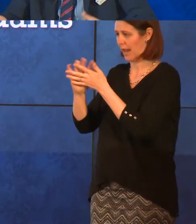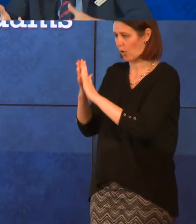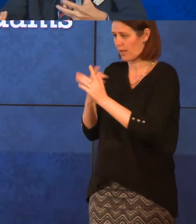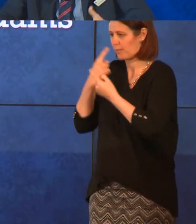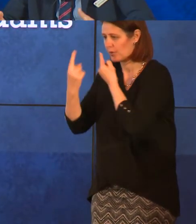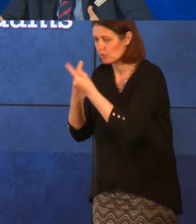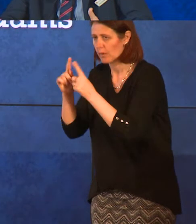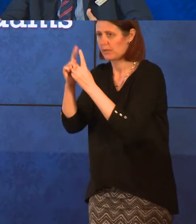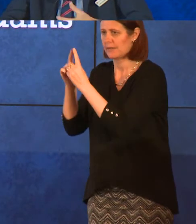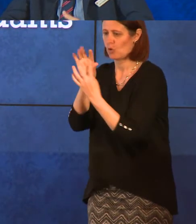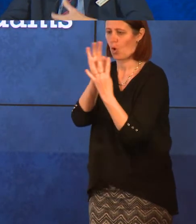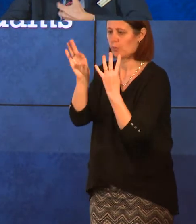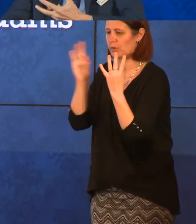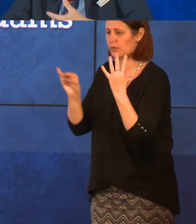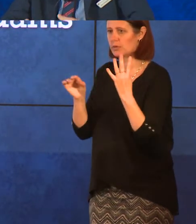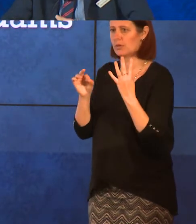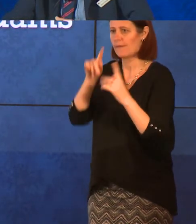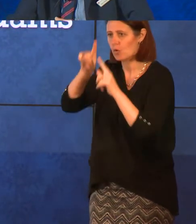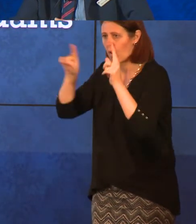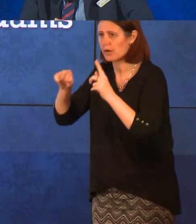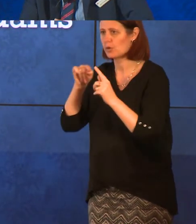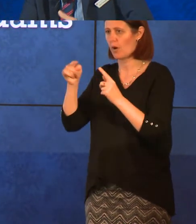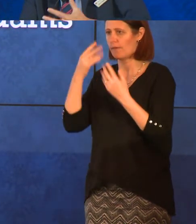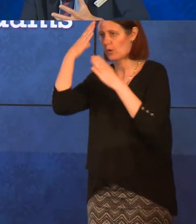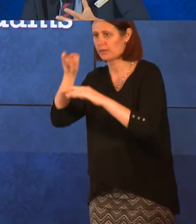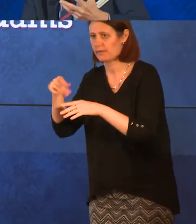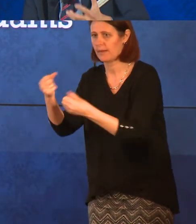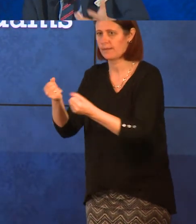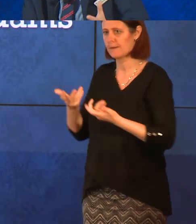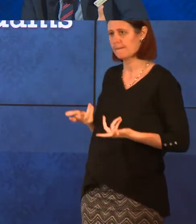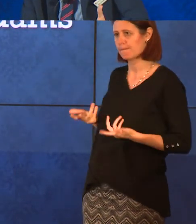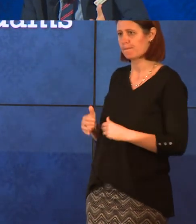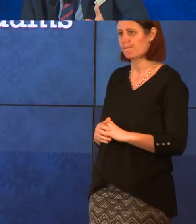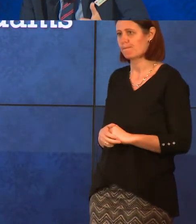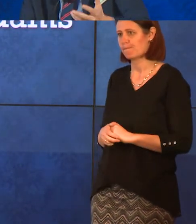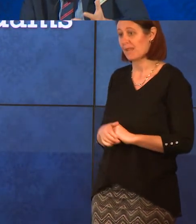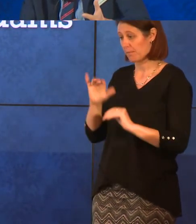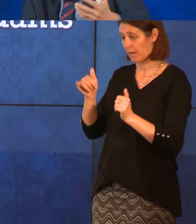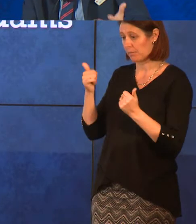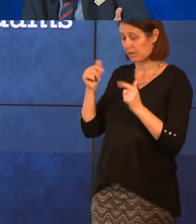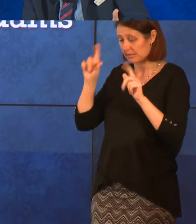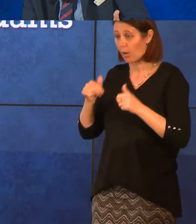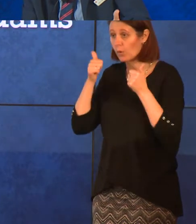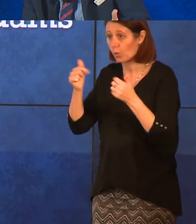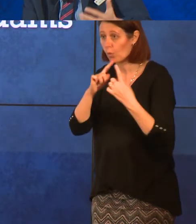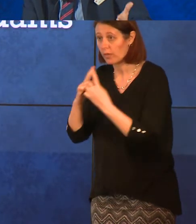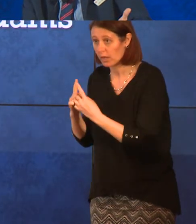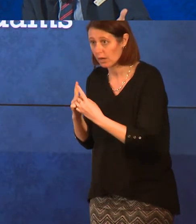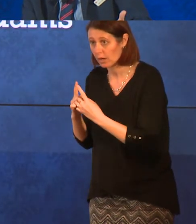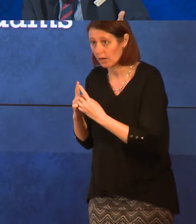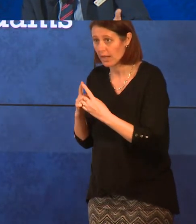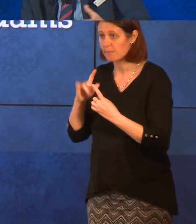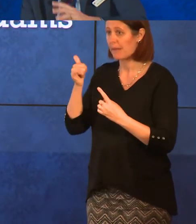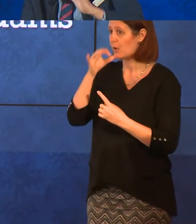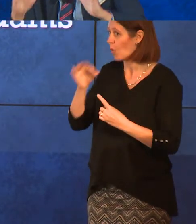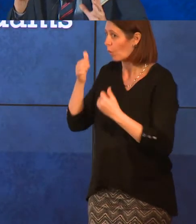that might otherwise be available to them? What I've also said to carers as well is that this may start out as a good thing and it may end up as a very not good